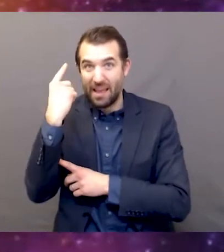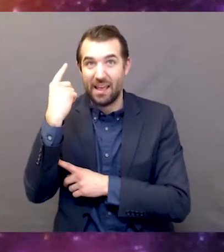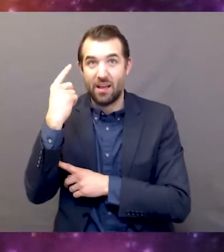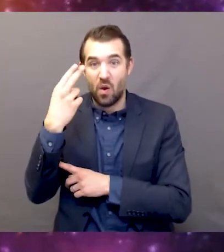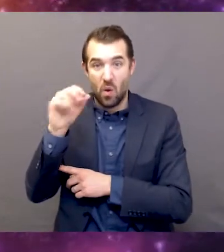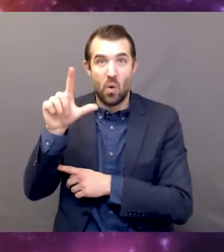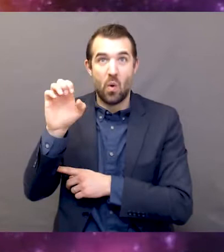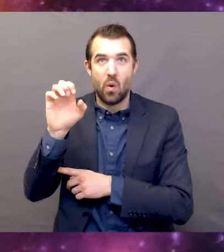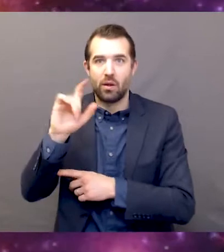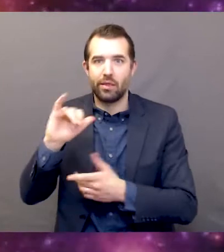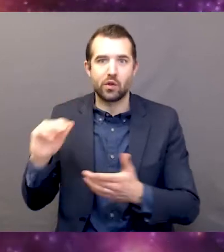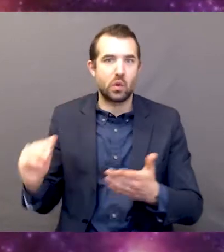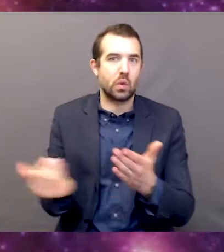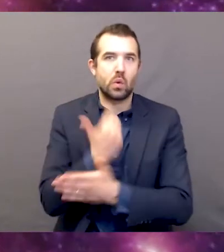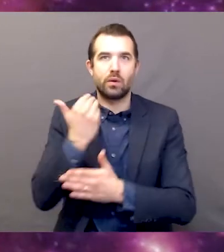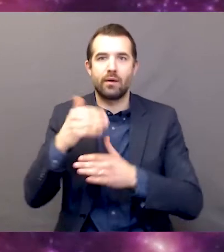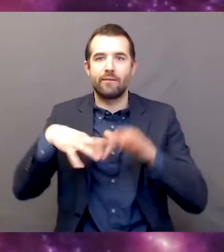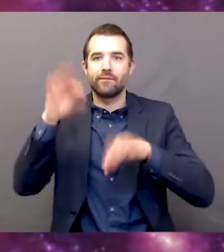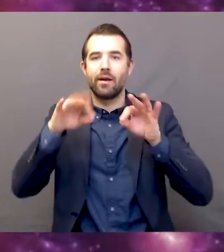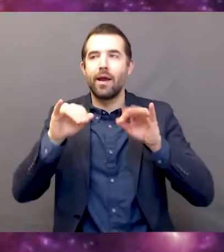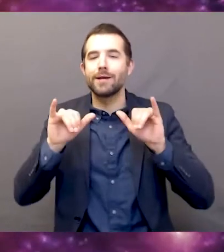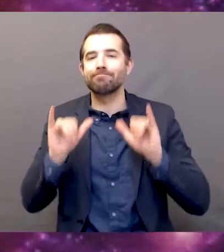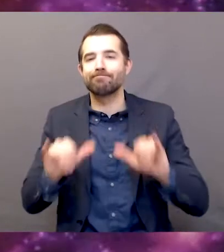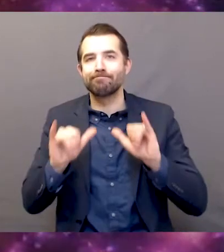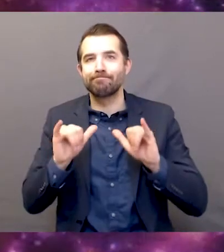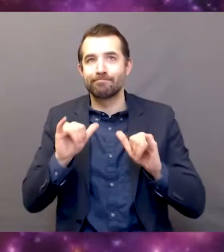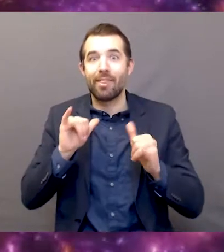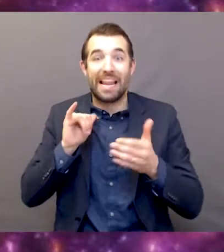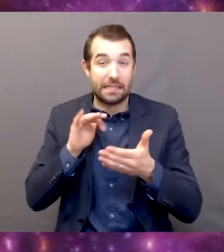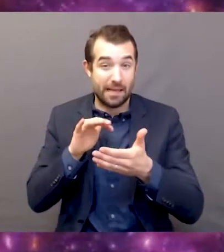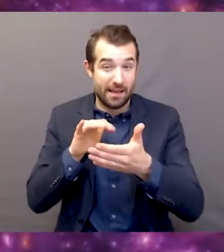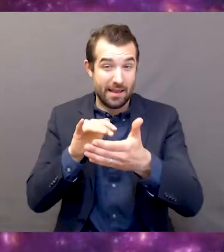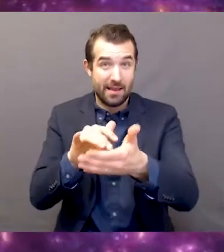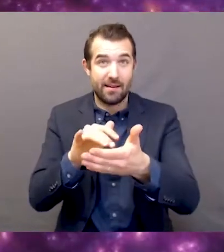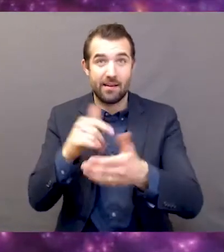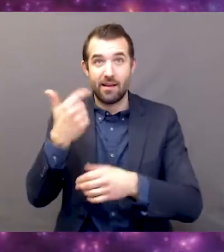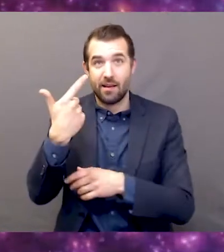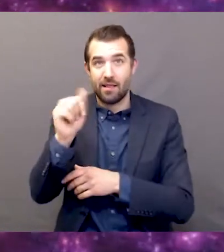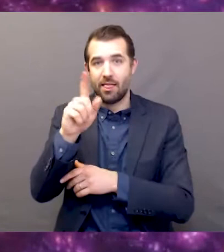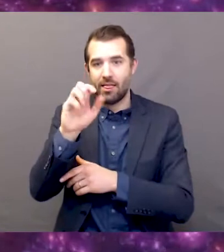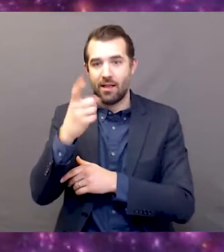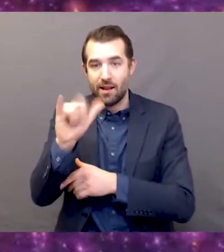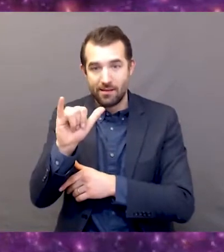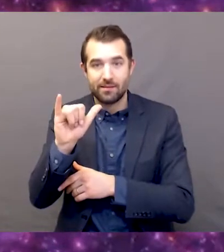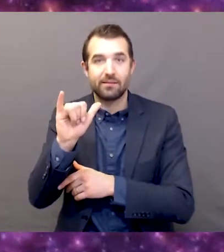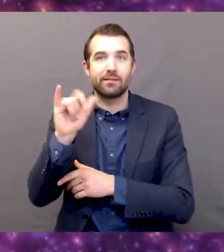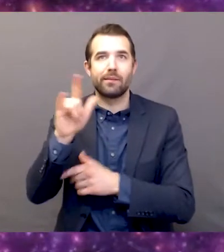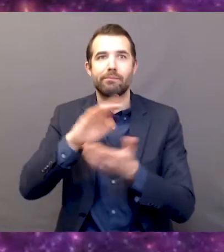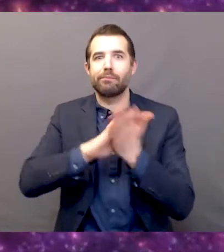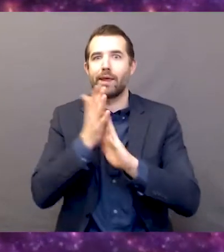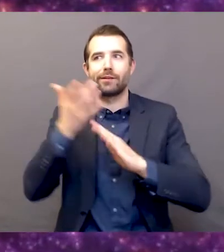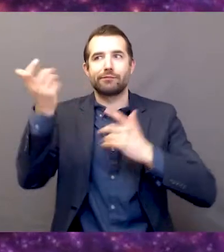numerical simulations that formed that people used to study the formation of galaxies, too many stars were